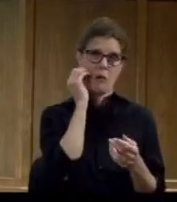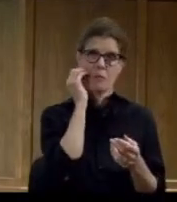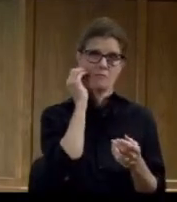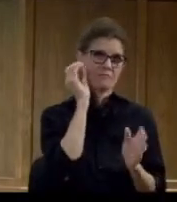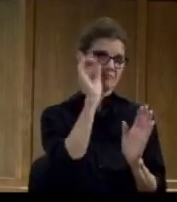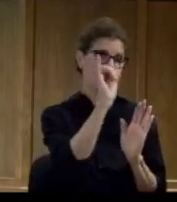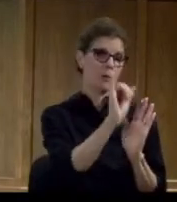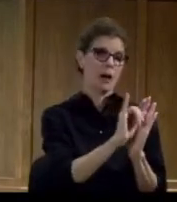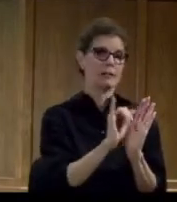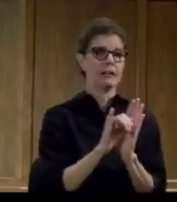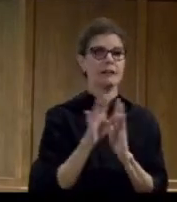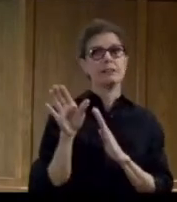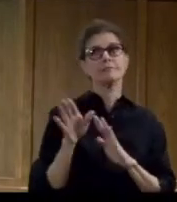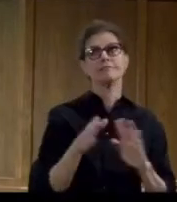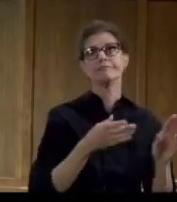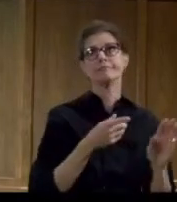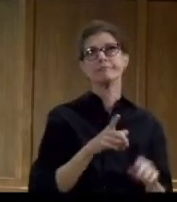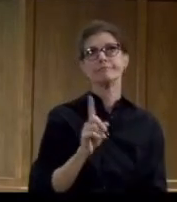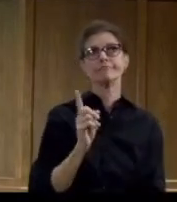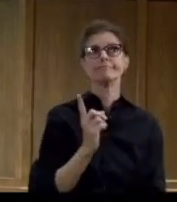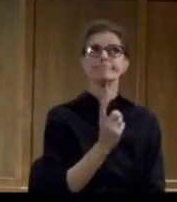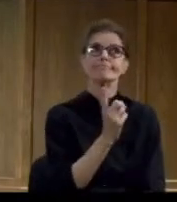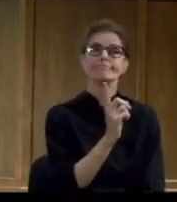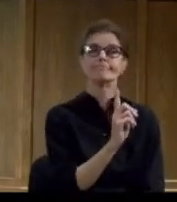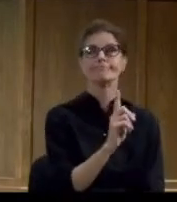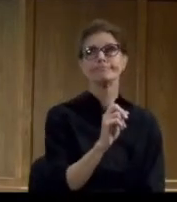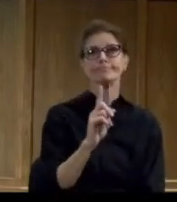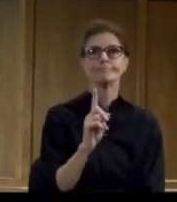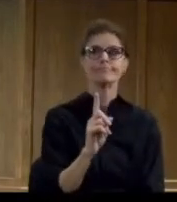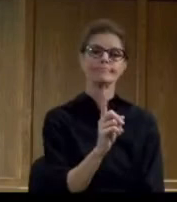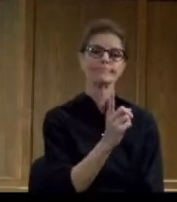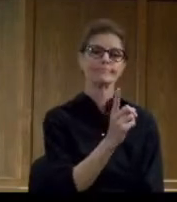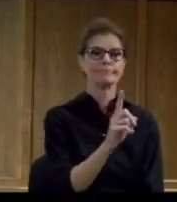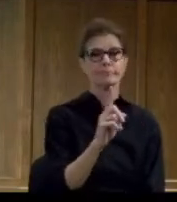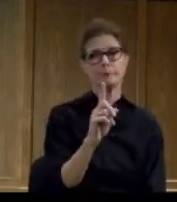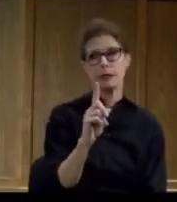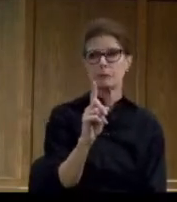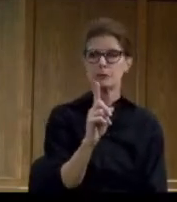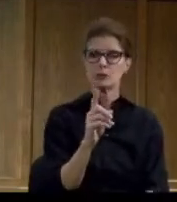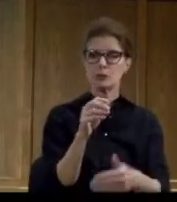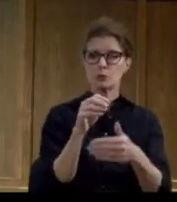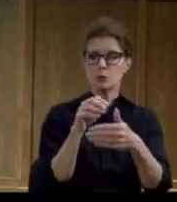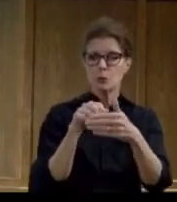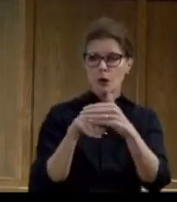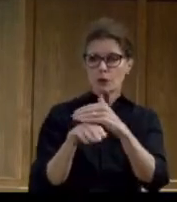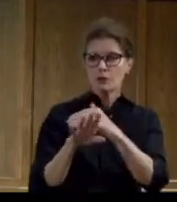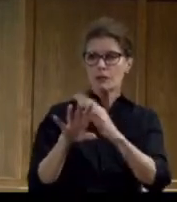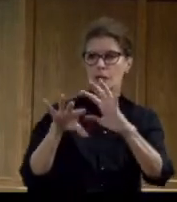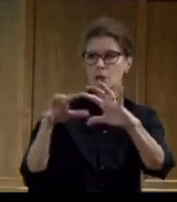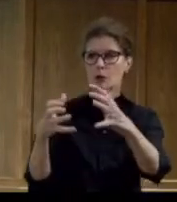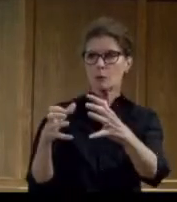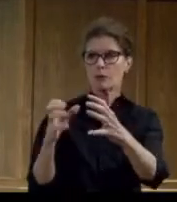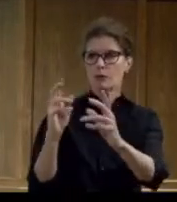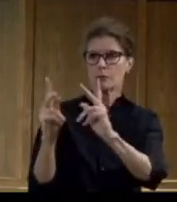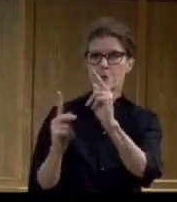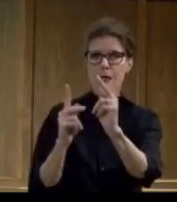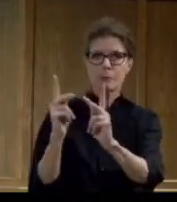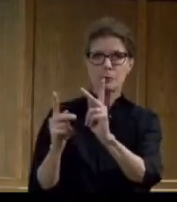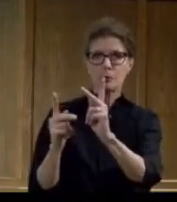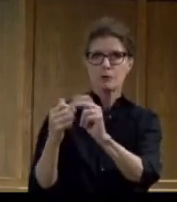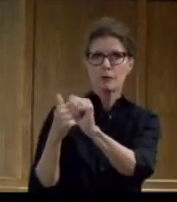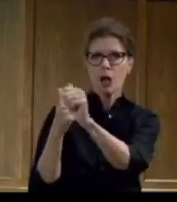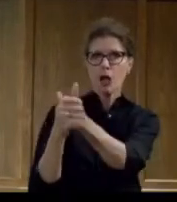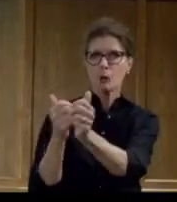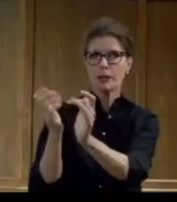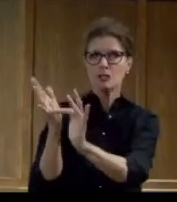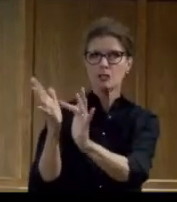identity, I have no family. And then maybe imagine this girl wandering into this group of people who claim to follow Jesus, and someone